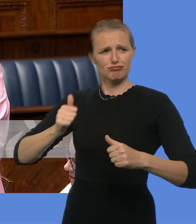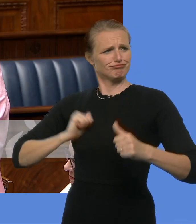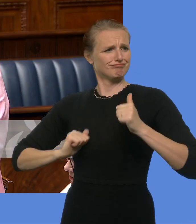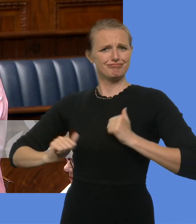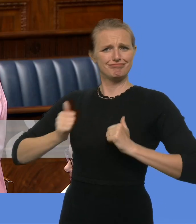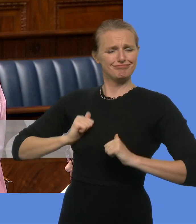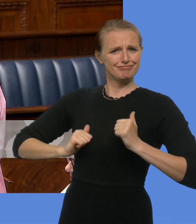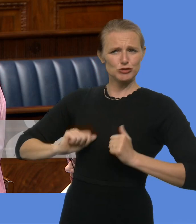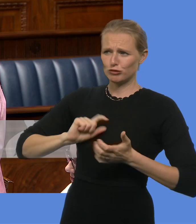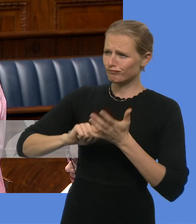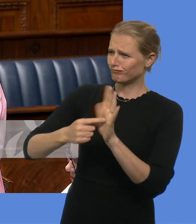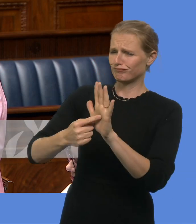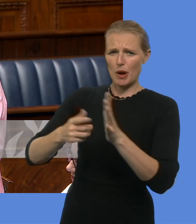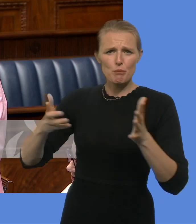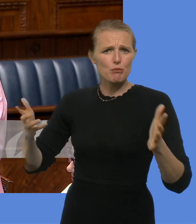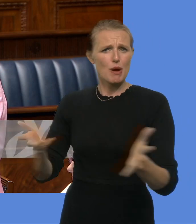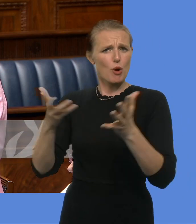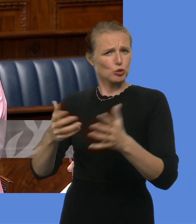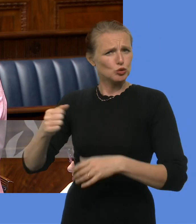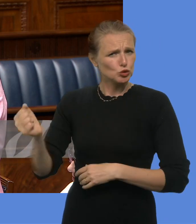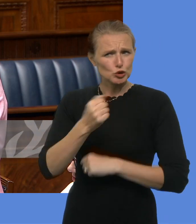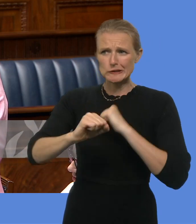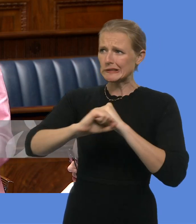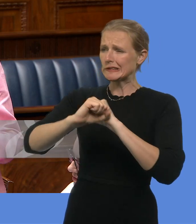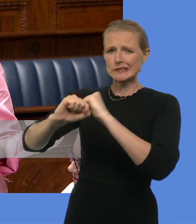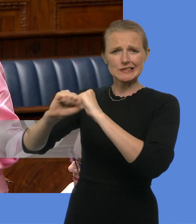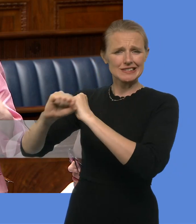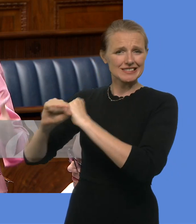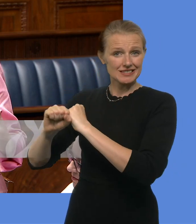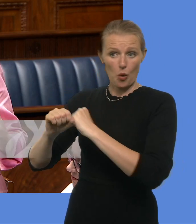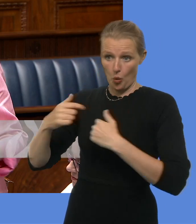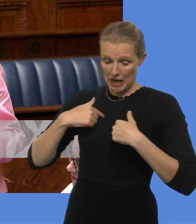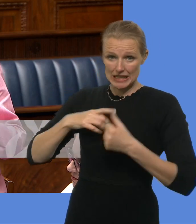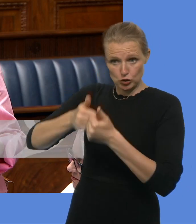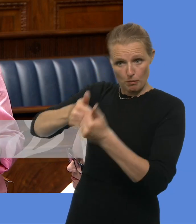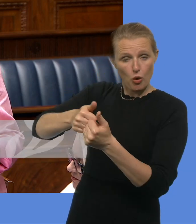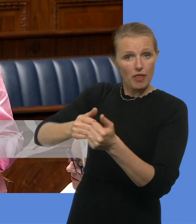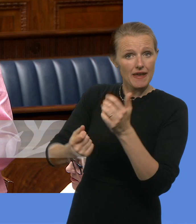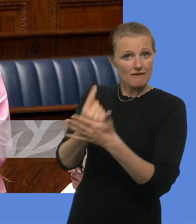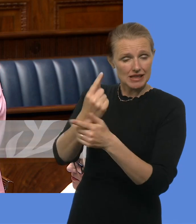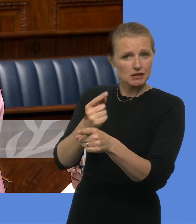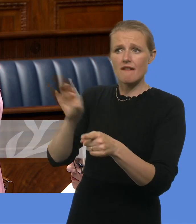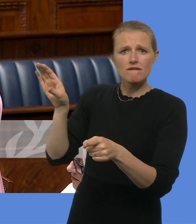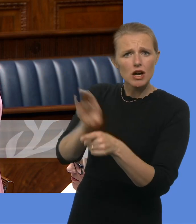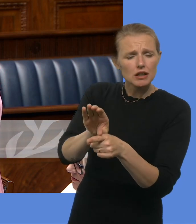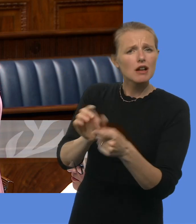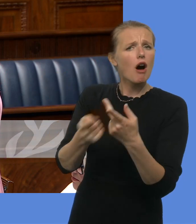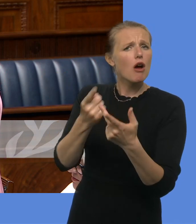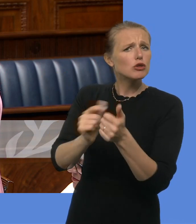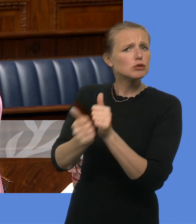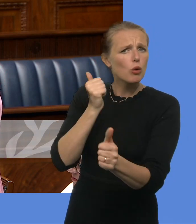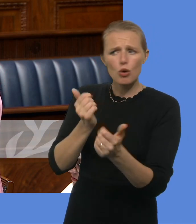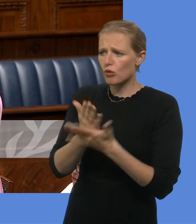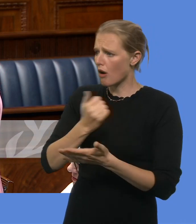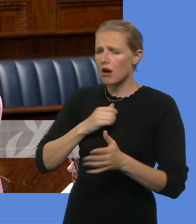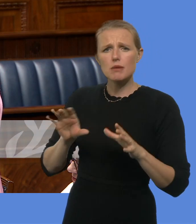we all should be promoting, and of course we need to offer that support, not just that funding support, but other support in other ways through our departments. And I know that